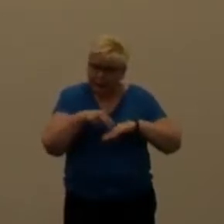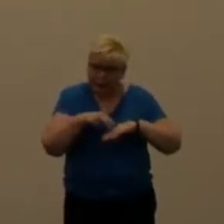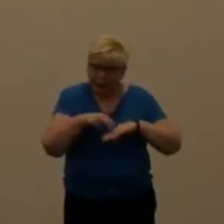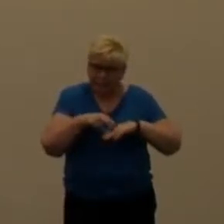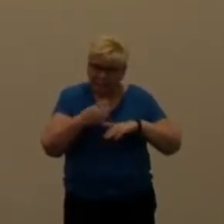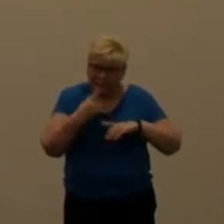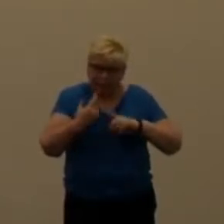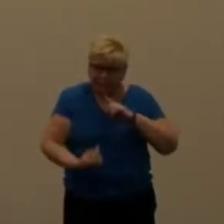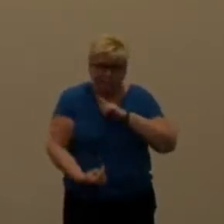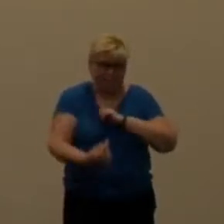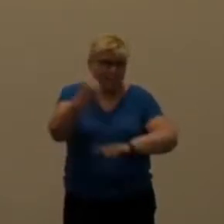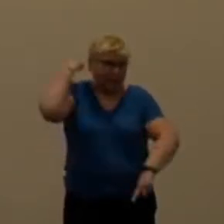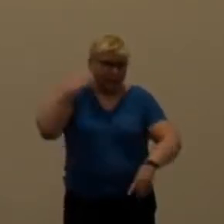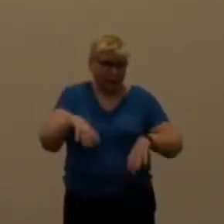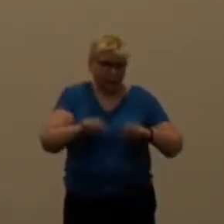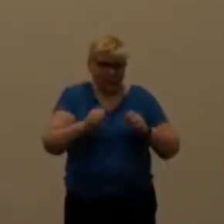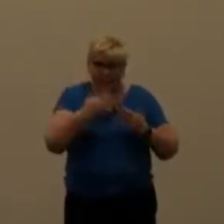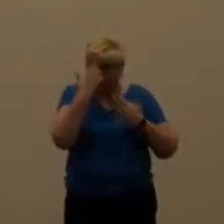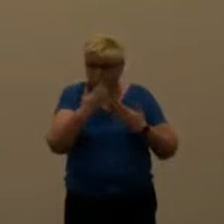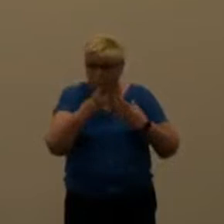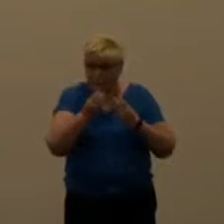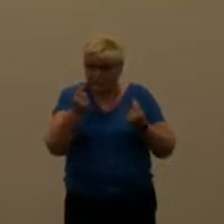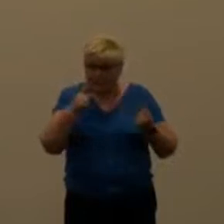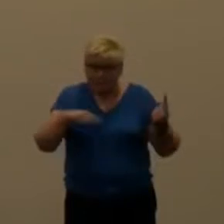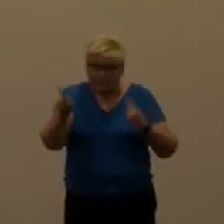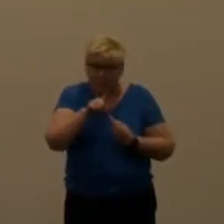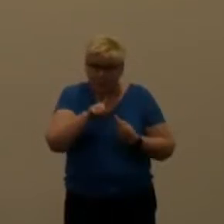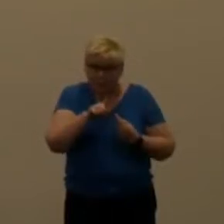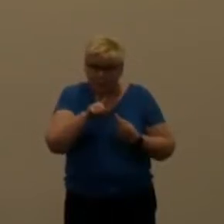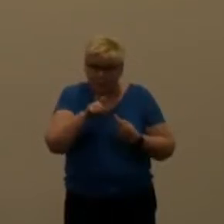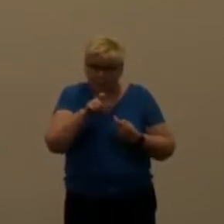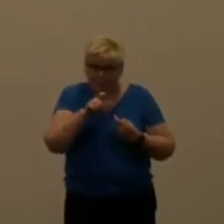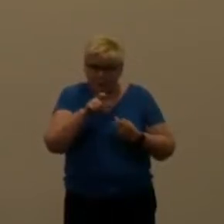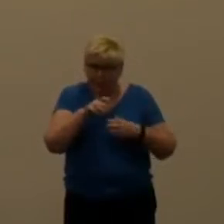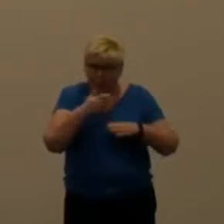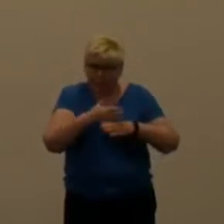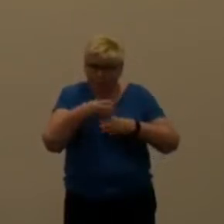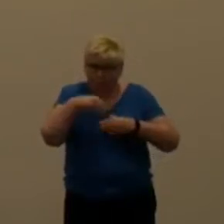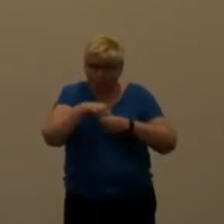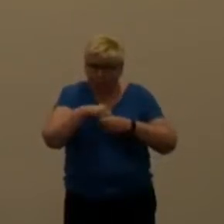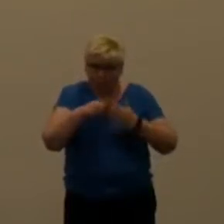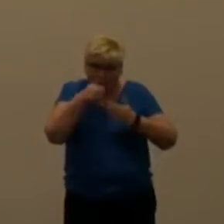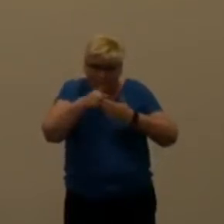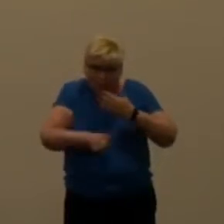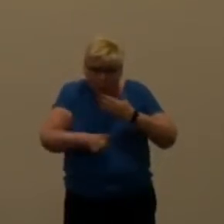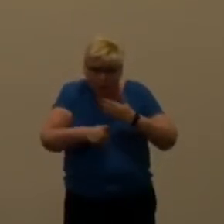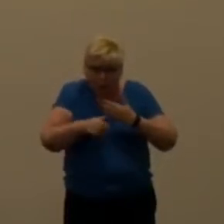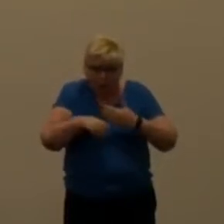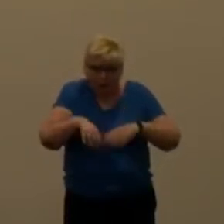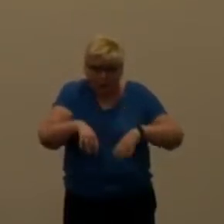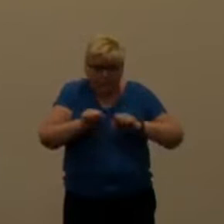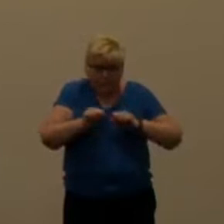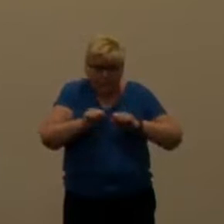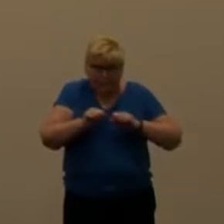of the Power Platform. And I don't know if some of you guys already worked with the initial version of the Power App environment.